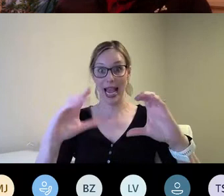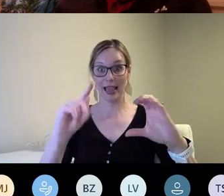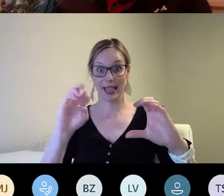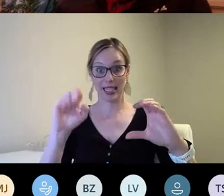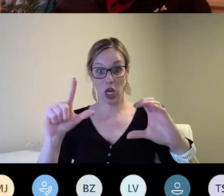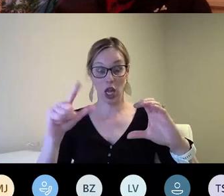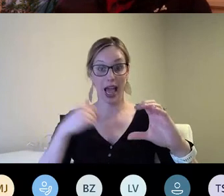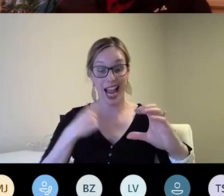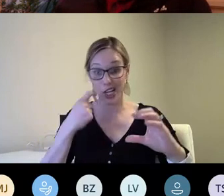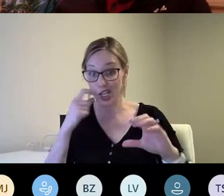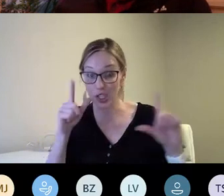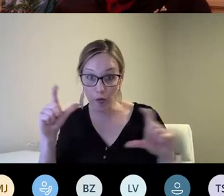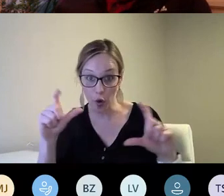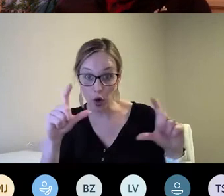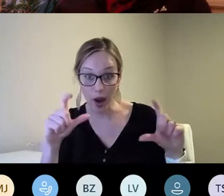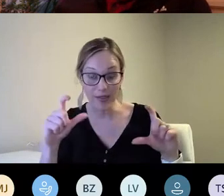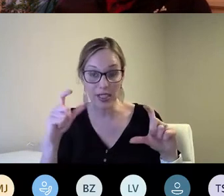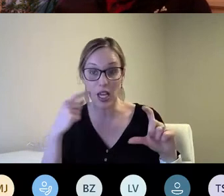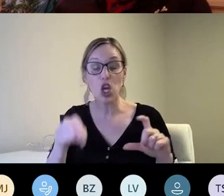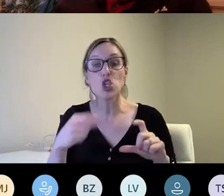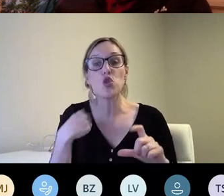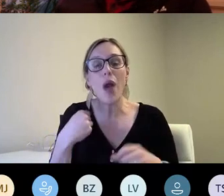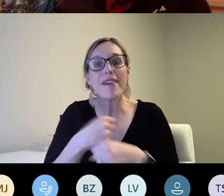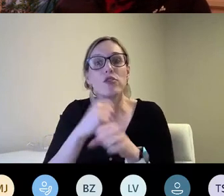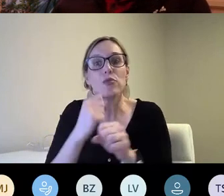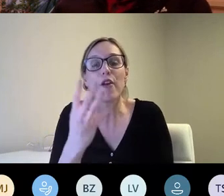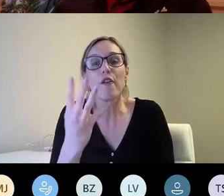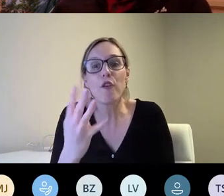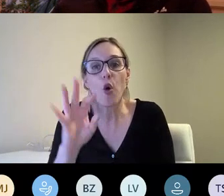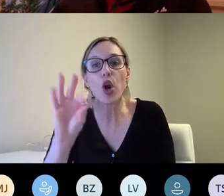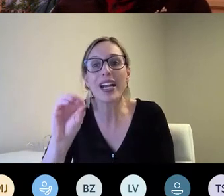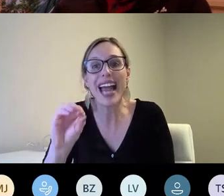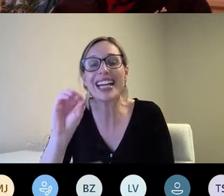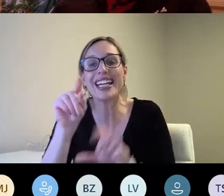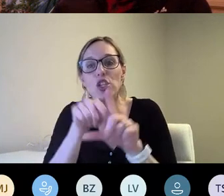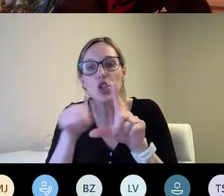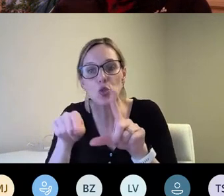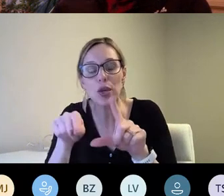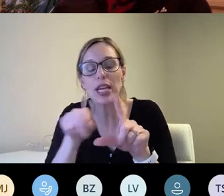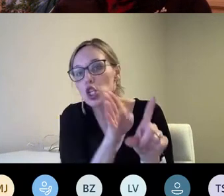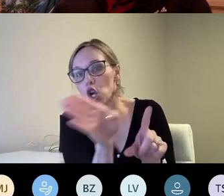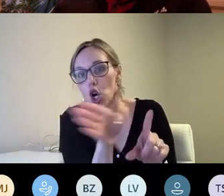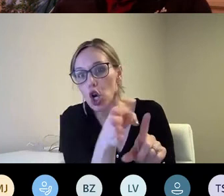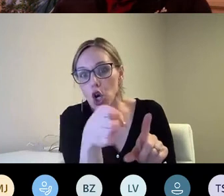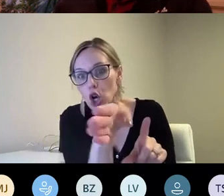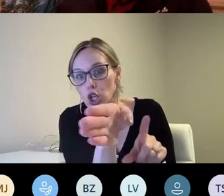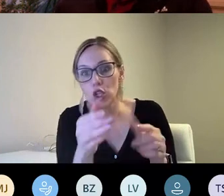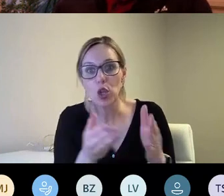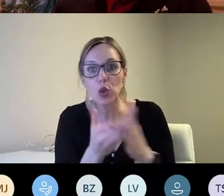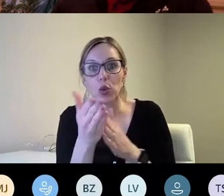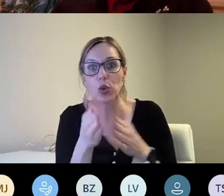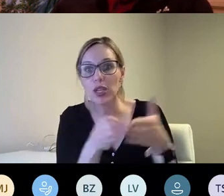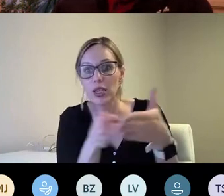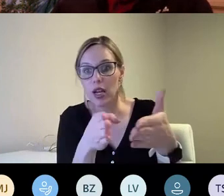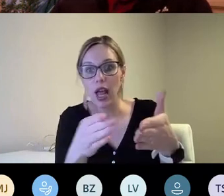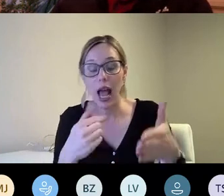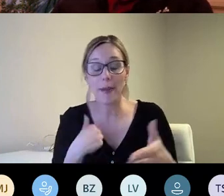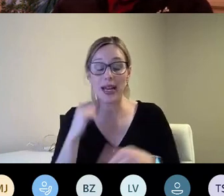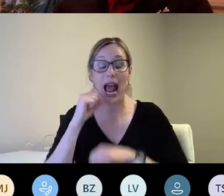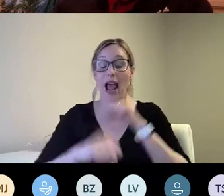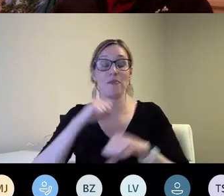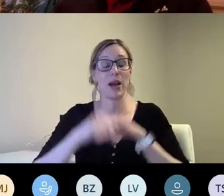other day, you have to make 4 90-degree turns to get through the tunnel. We bike a little bit, tens of thousands of miles in